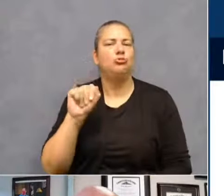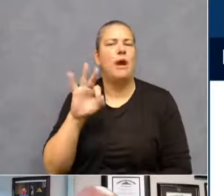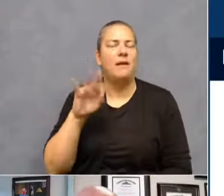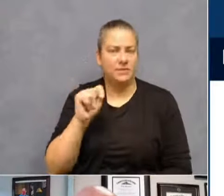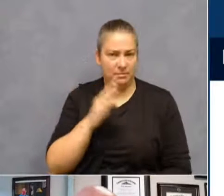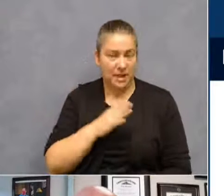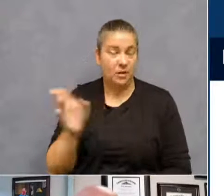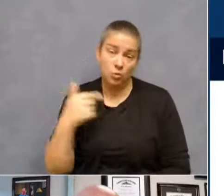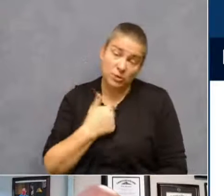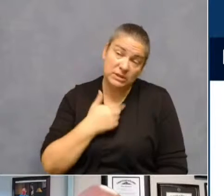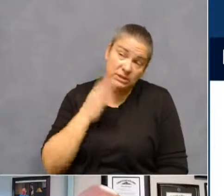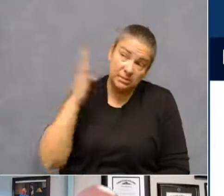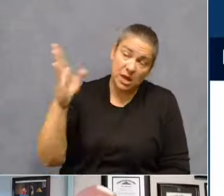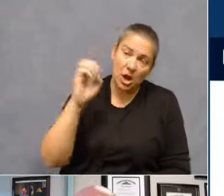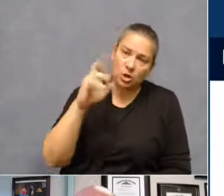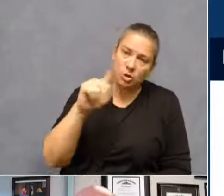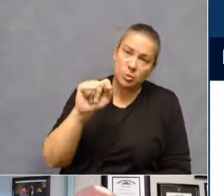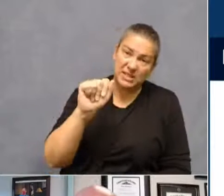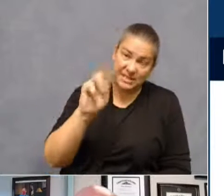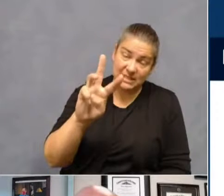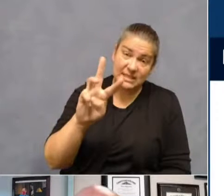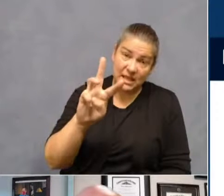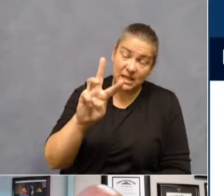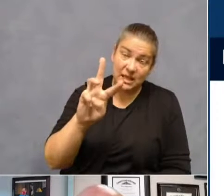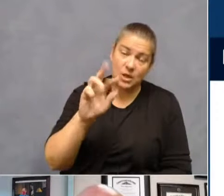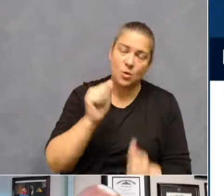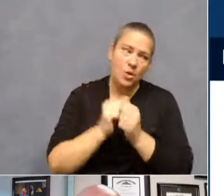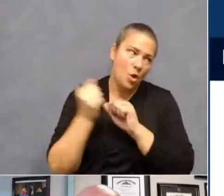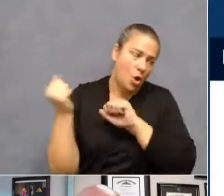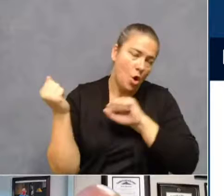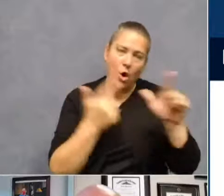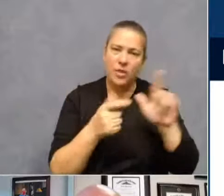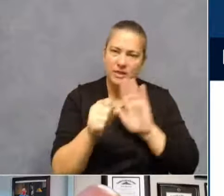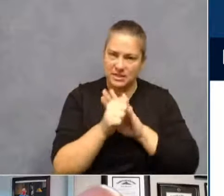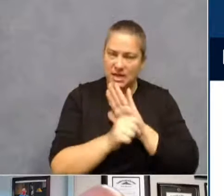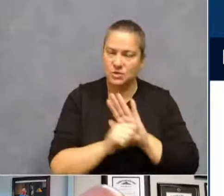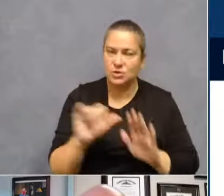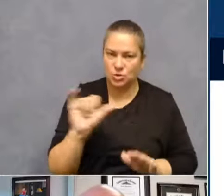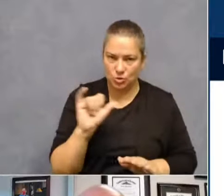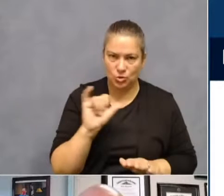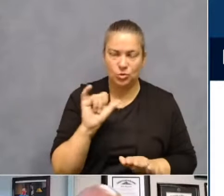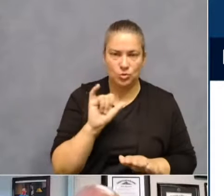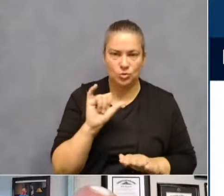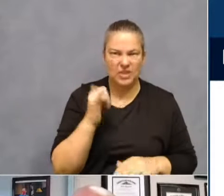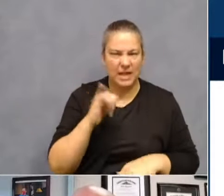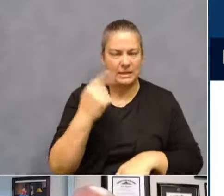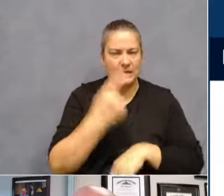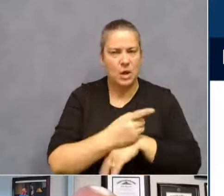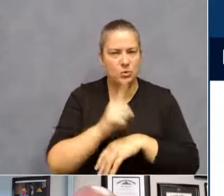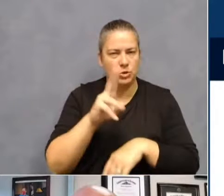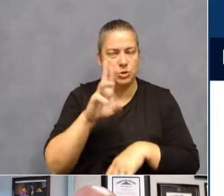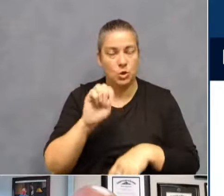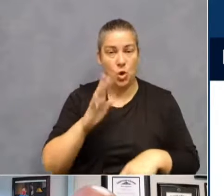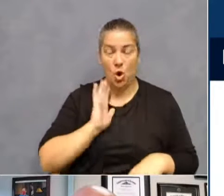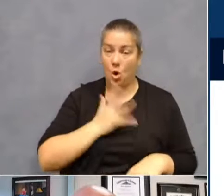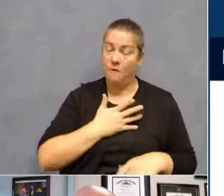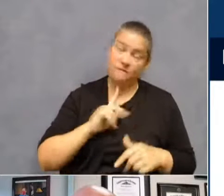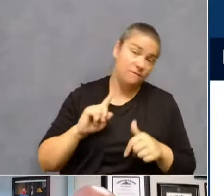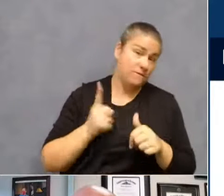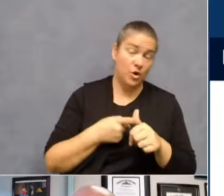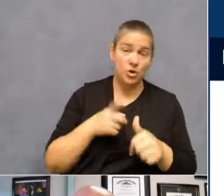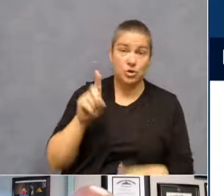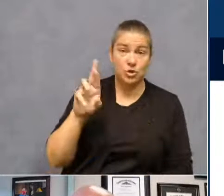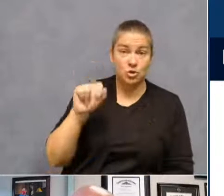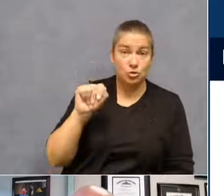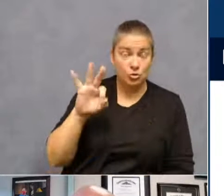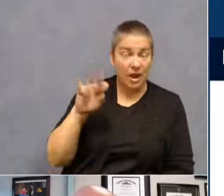on October 16th, along with most all the other states, the day it was due. This is our first draft. We'll receive feedback